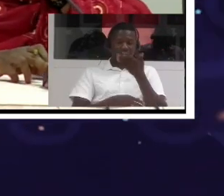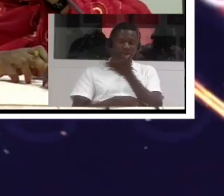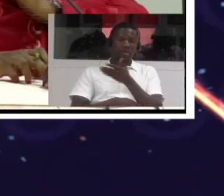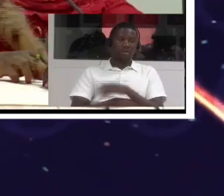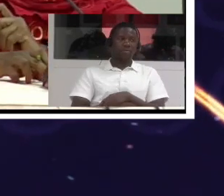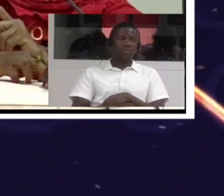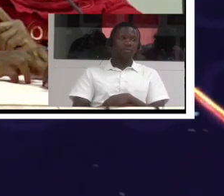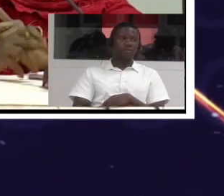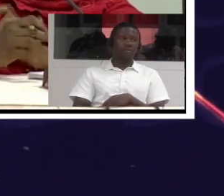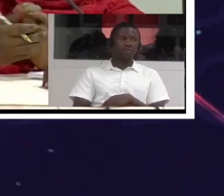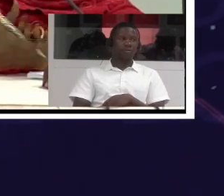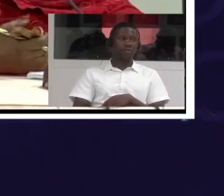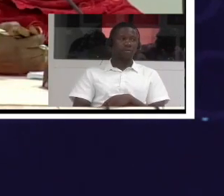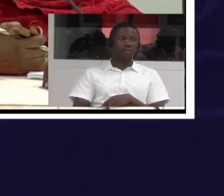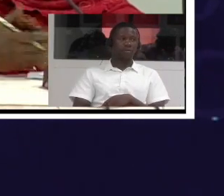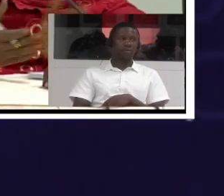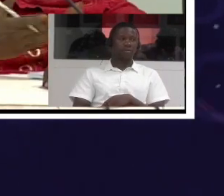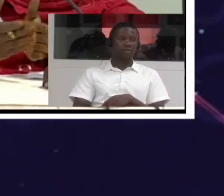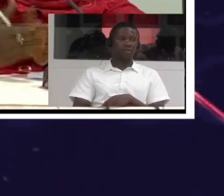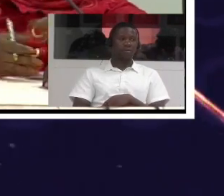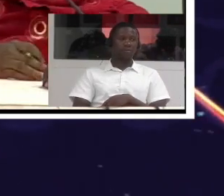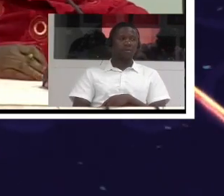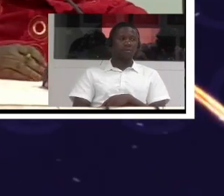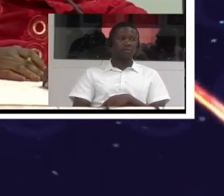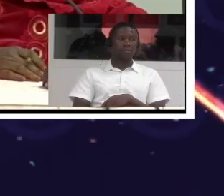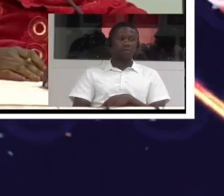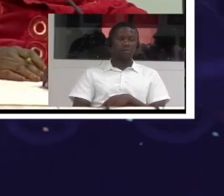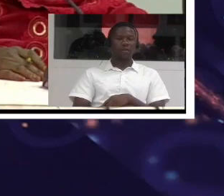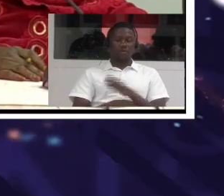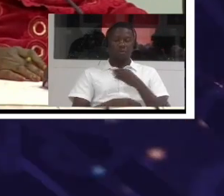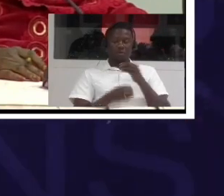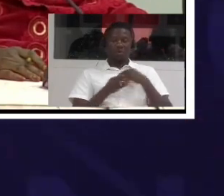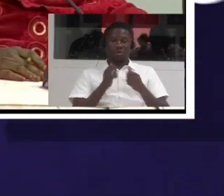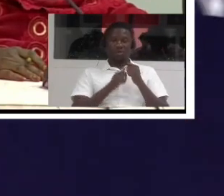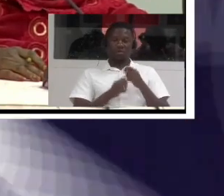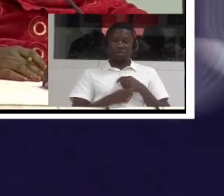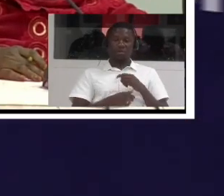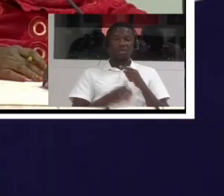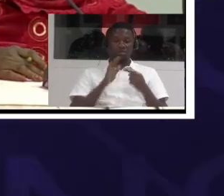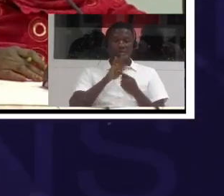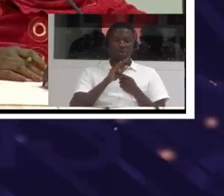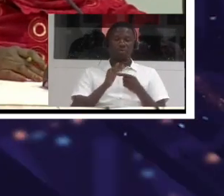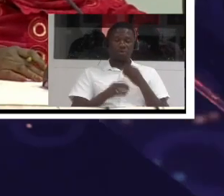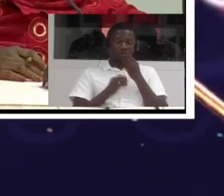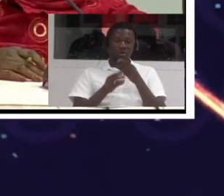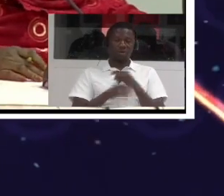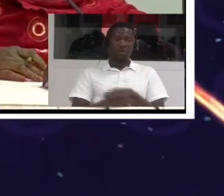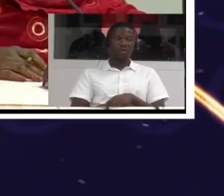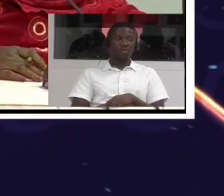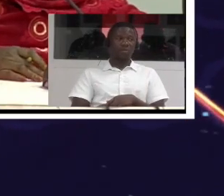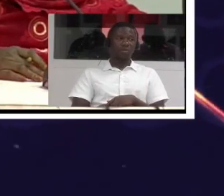Yeah. We'll get back to that because it's critical for us to know. Thank about you. Yeah, thank you. I forgot to mention that.